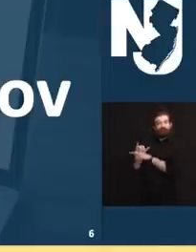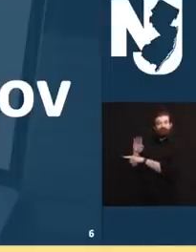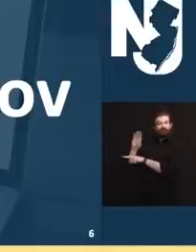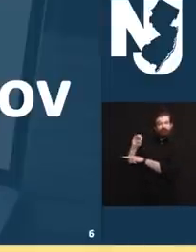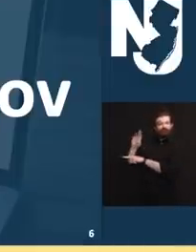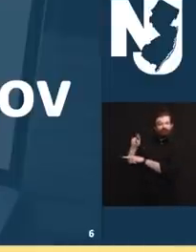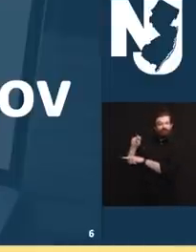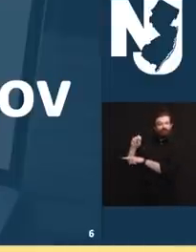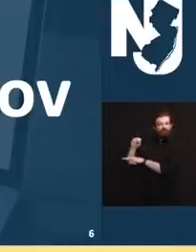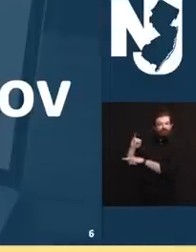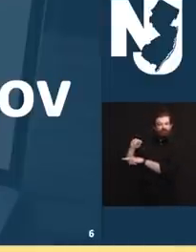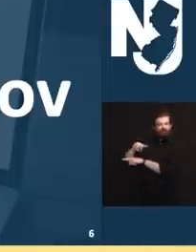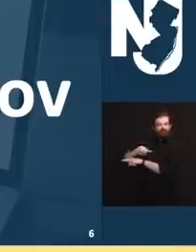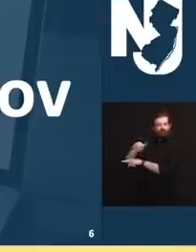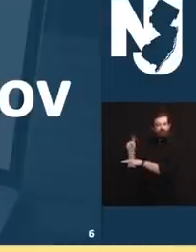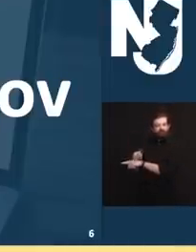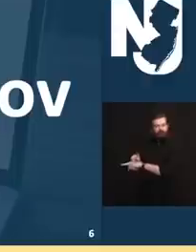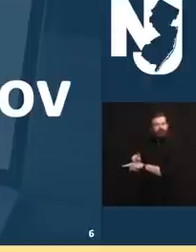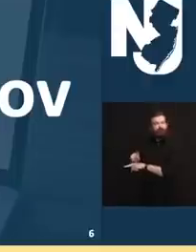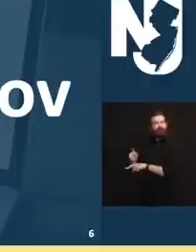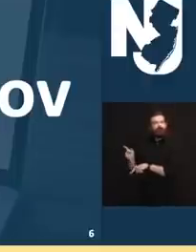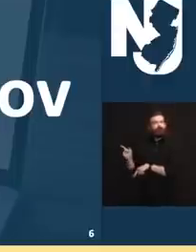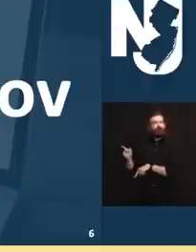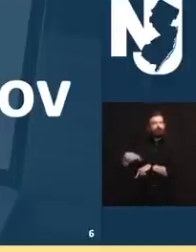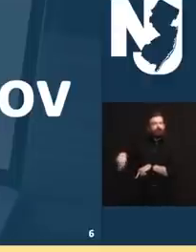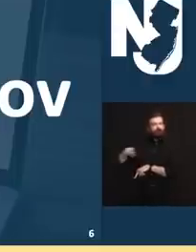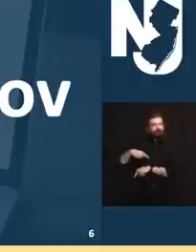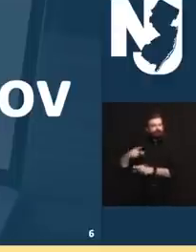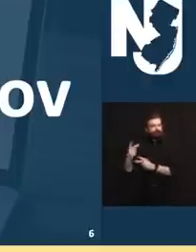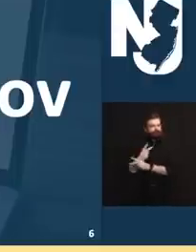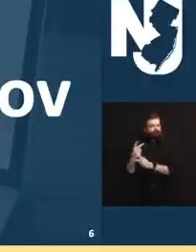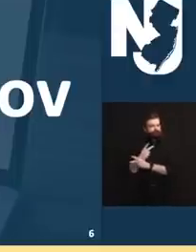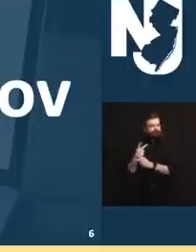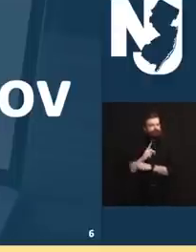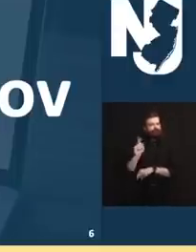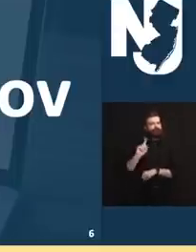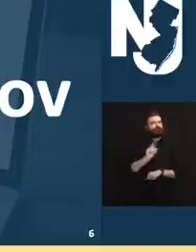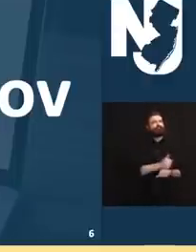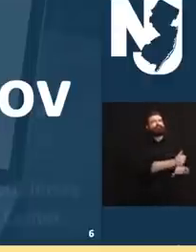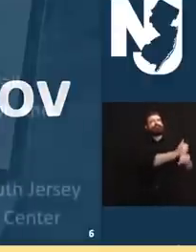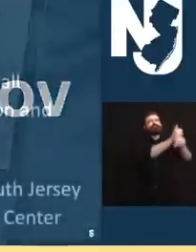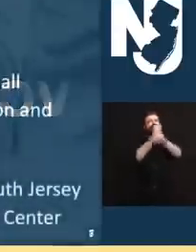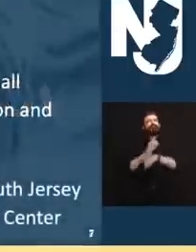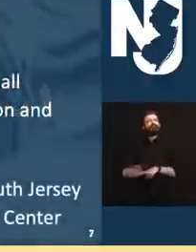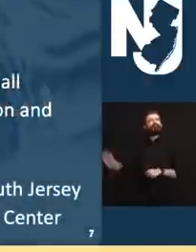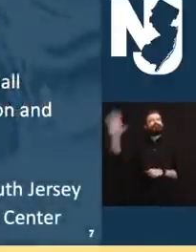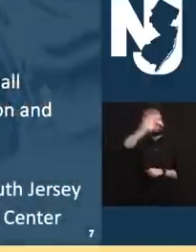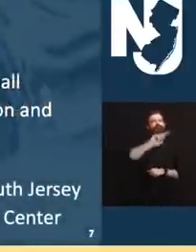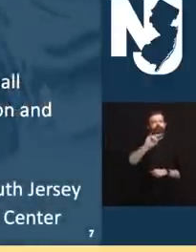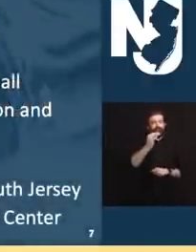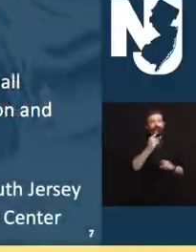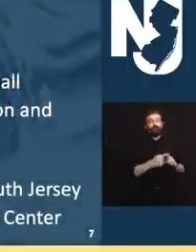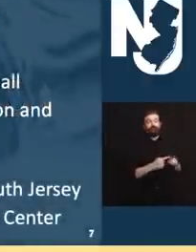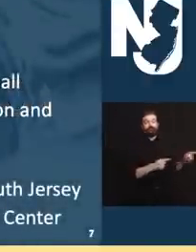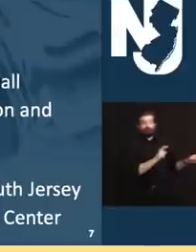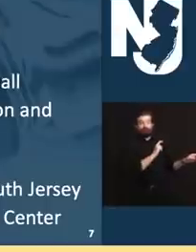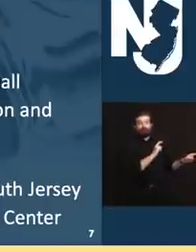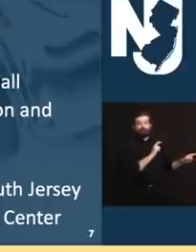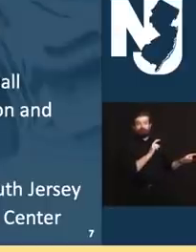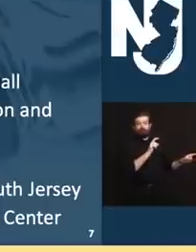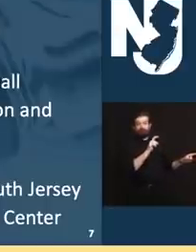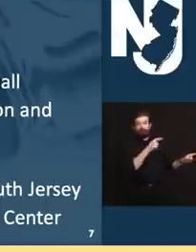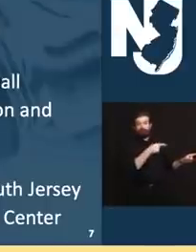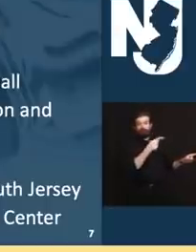we will be ready for them. And Pat, you and your team have been all over this as well, I know. So we're on schedule to open 6 vaccine